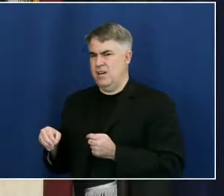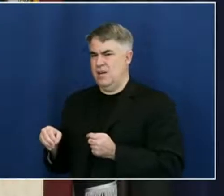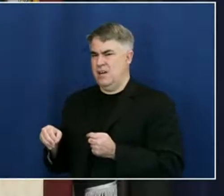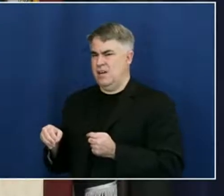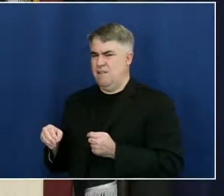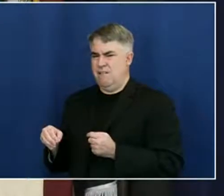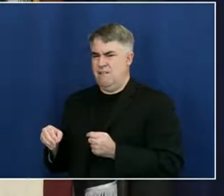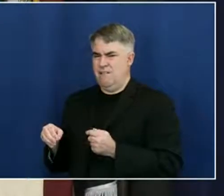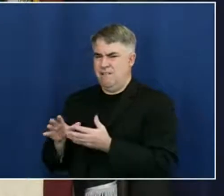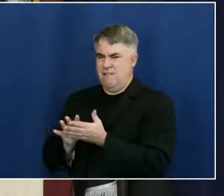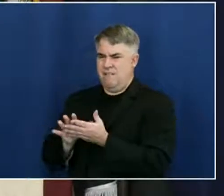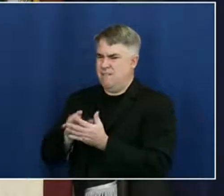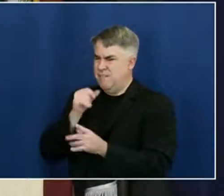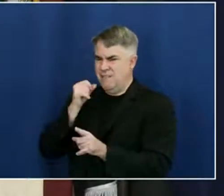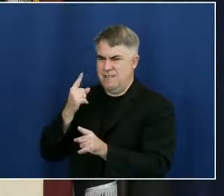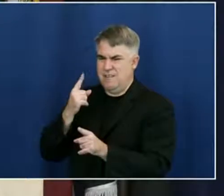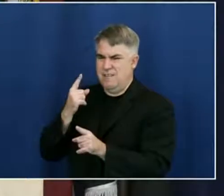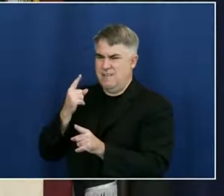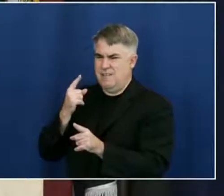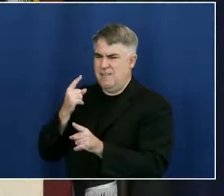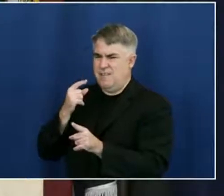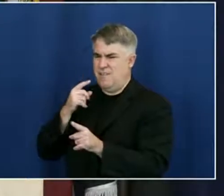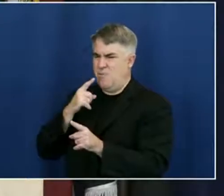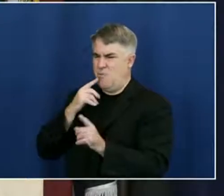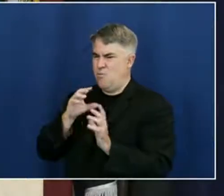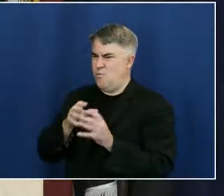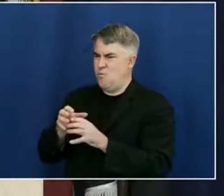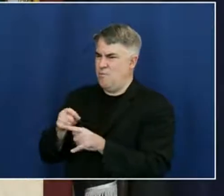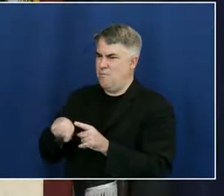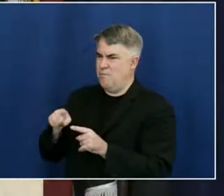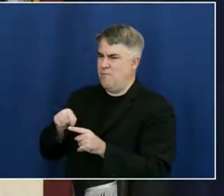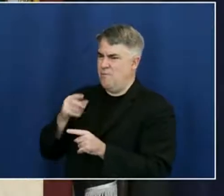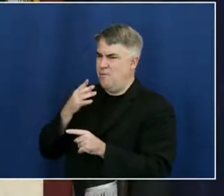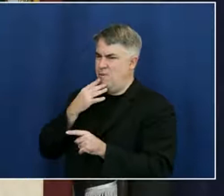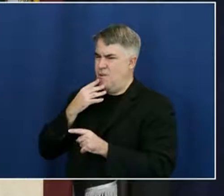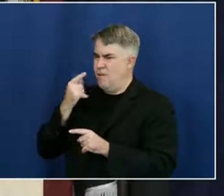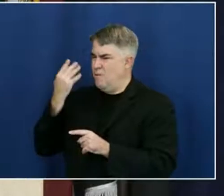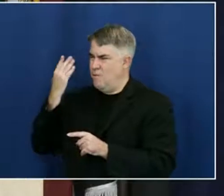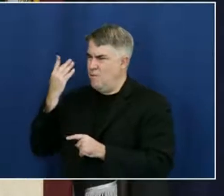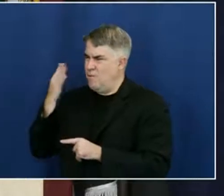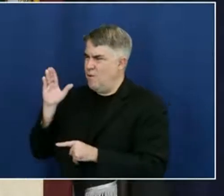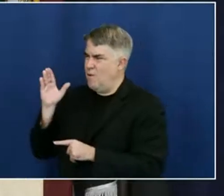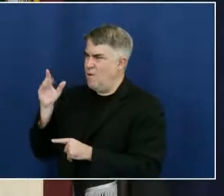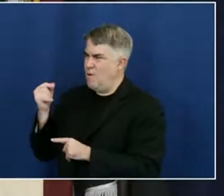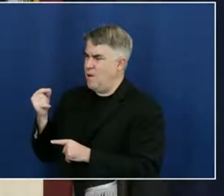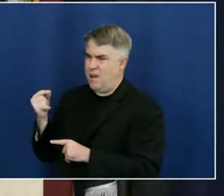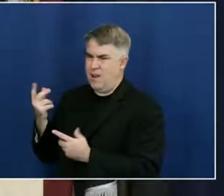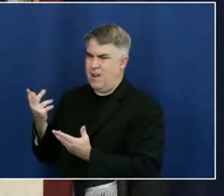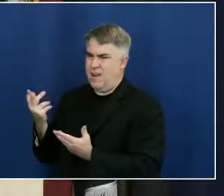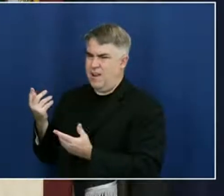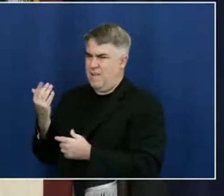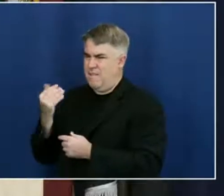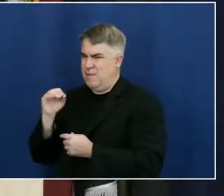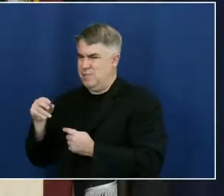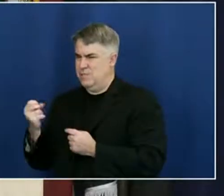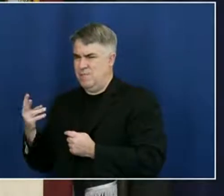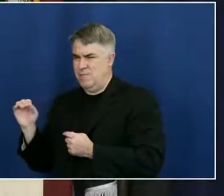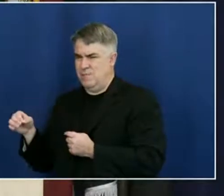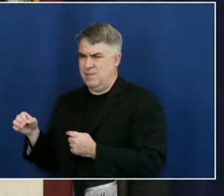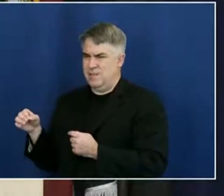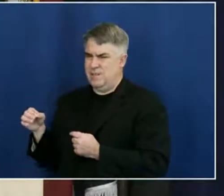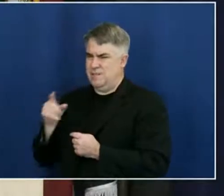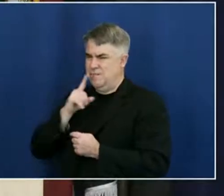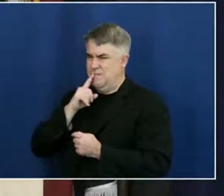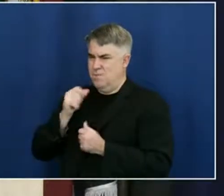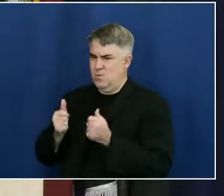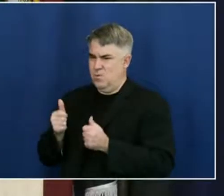you could provide any kind of clarification on why there were those two fairly big fractions that we can't really account for.